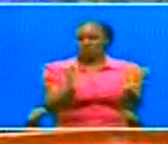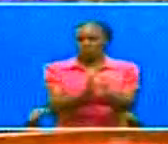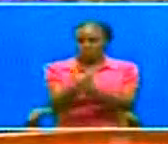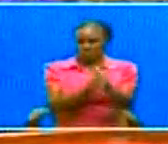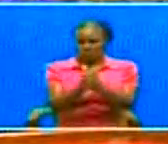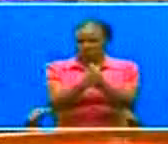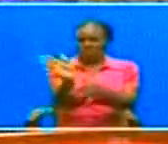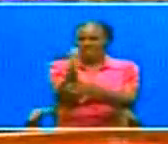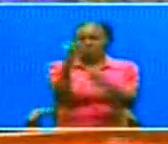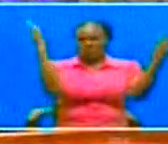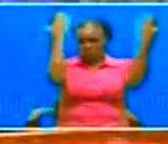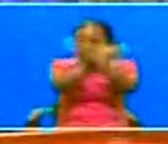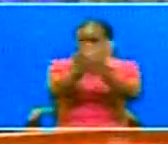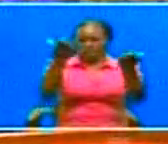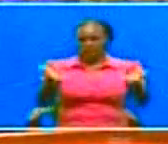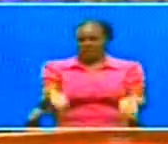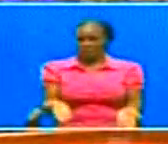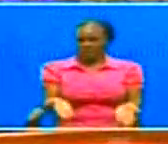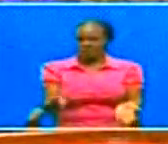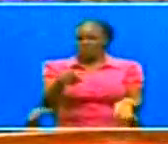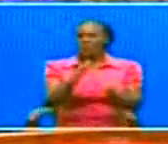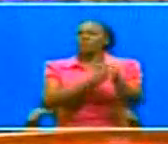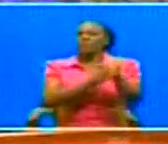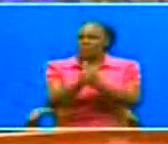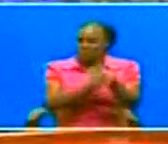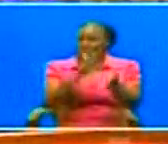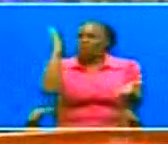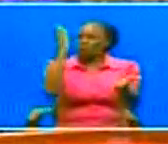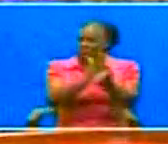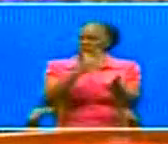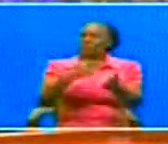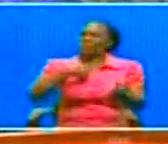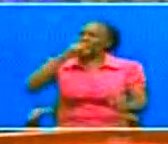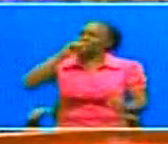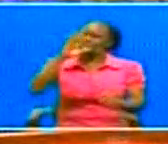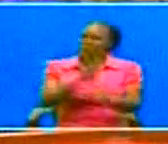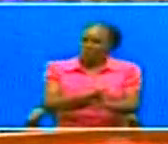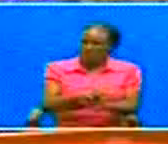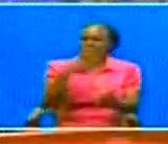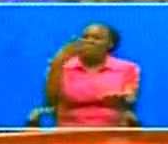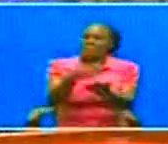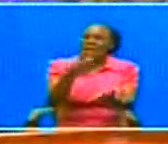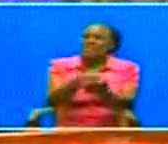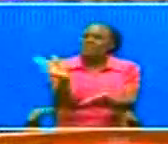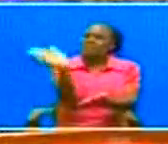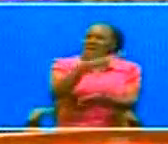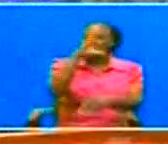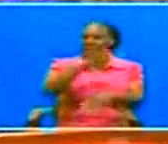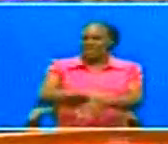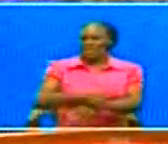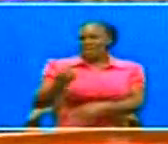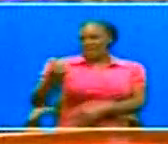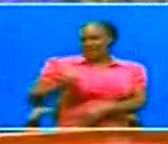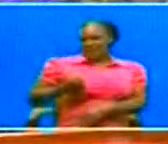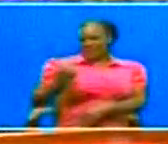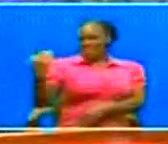inspiration. Tonight, you're going to be inspired. I guarantee you all your money back. Because this young lady, and